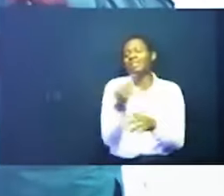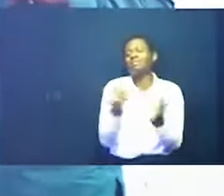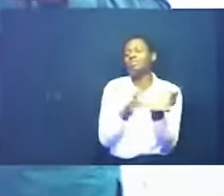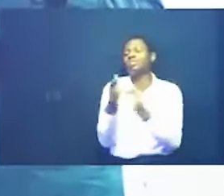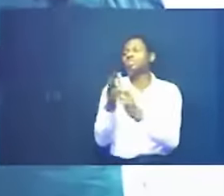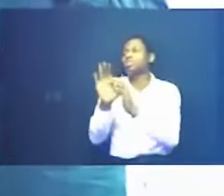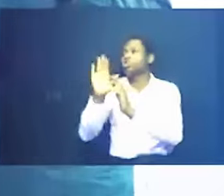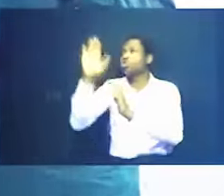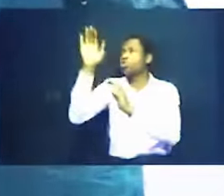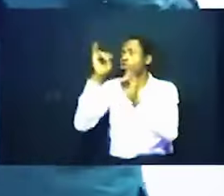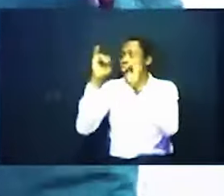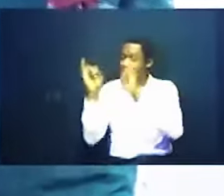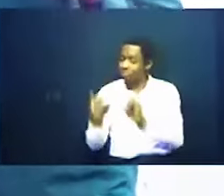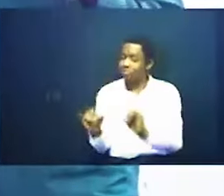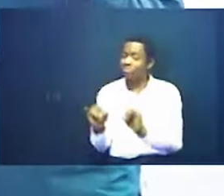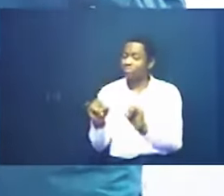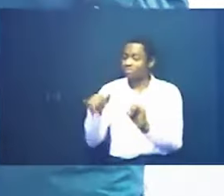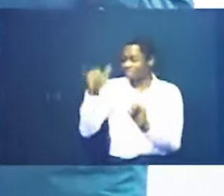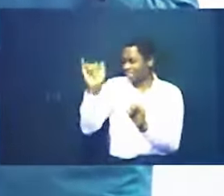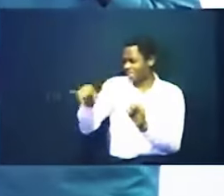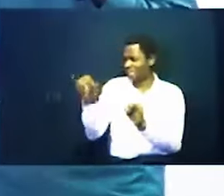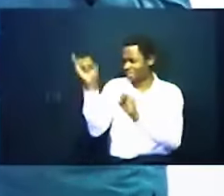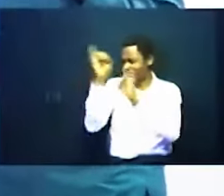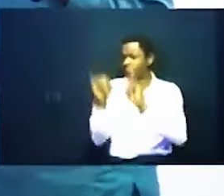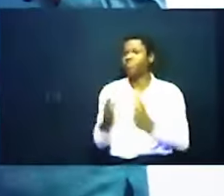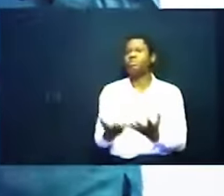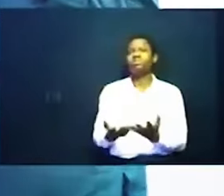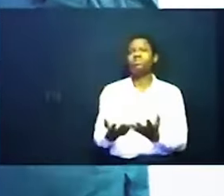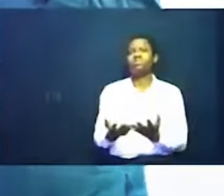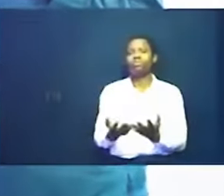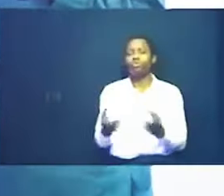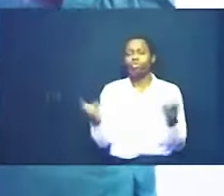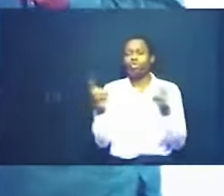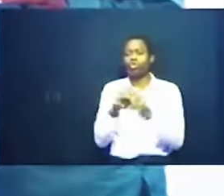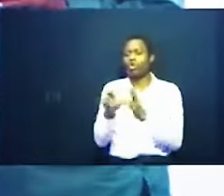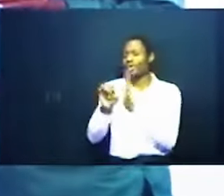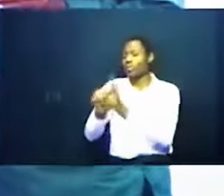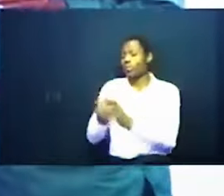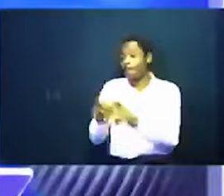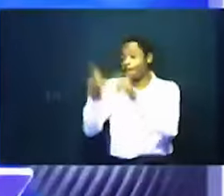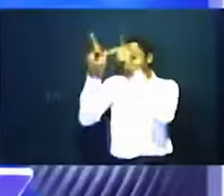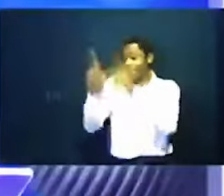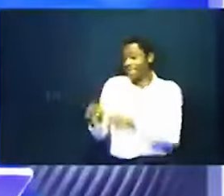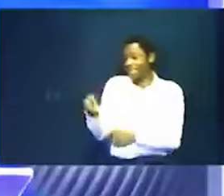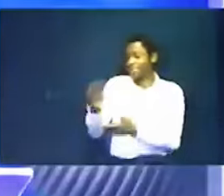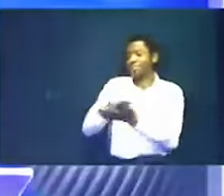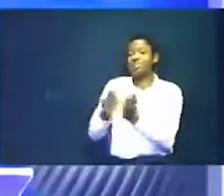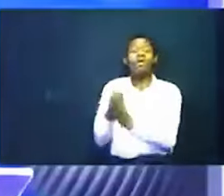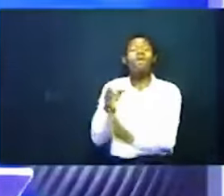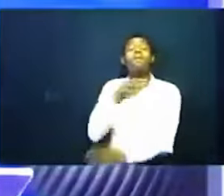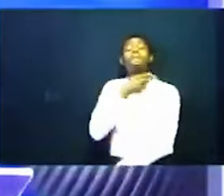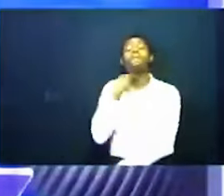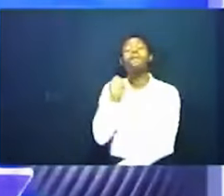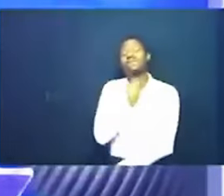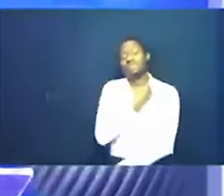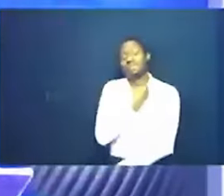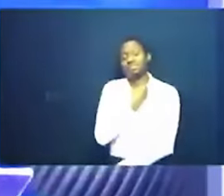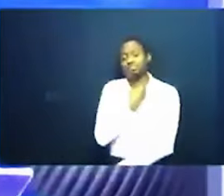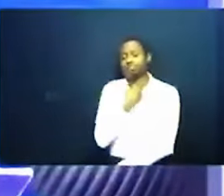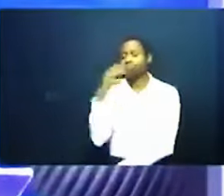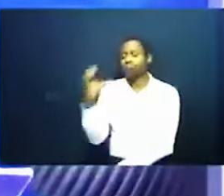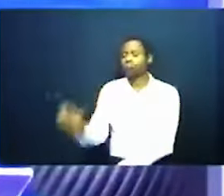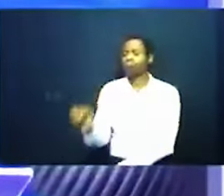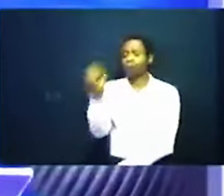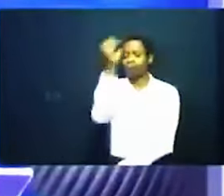what is the image? Now, so when you are a pastor and you have been called to partner